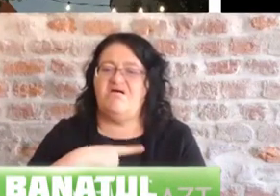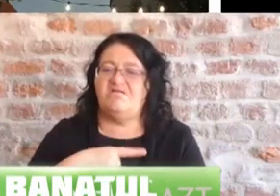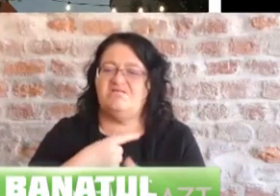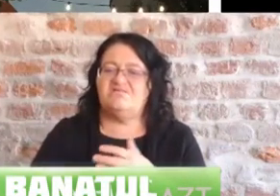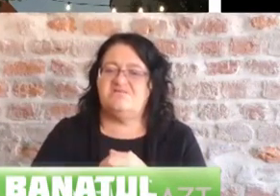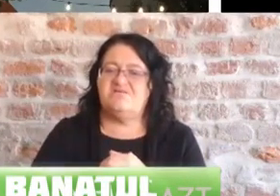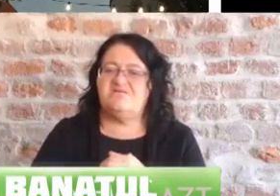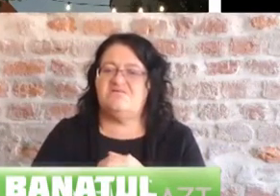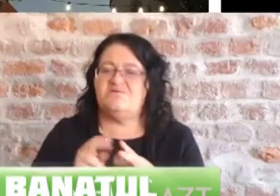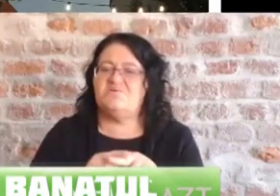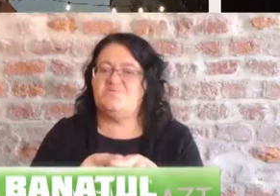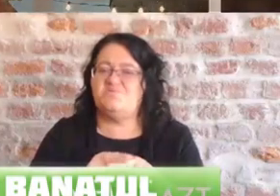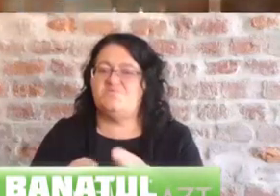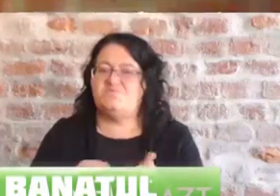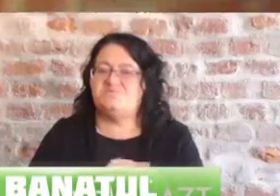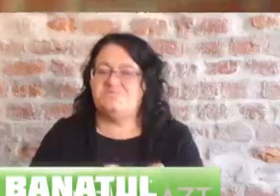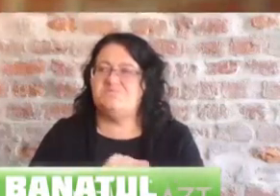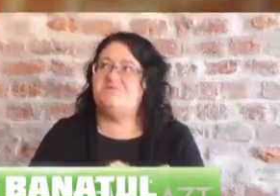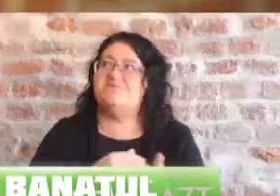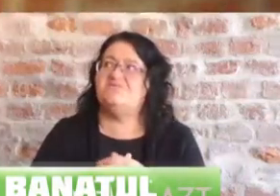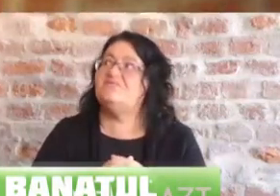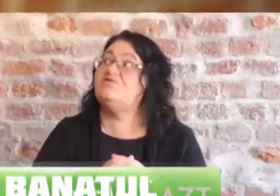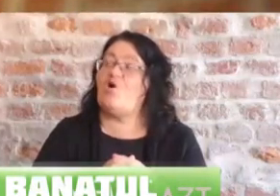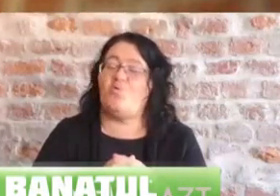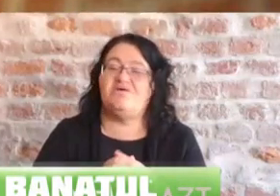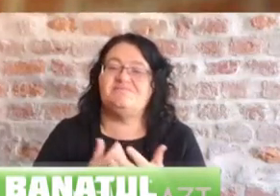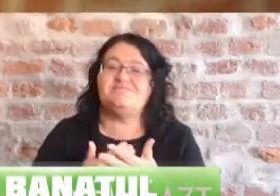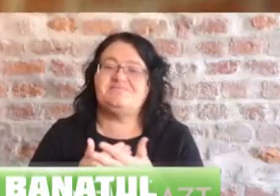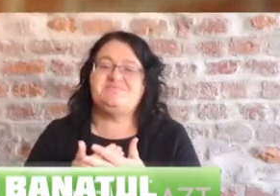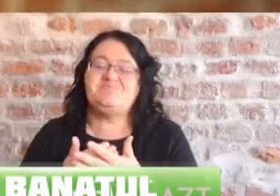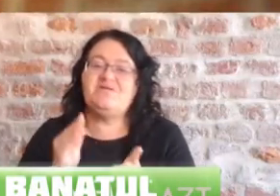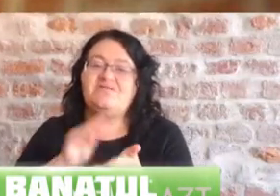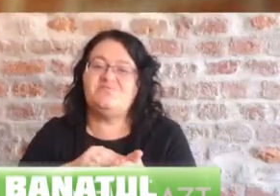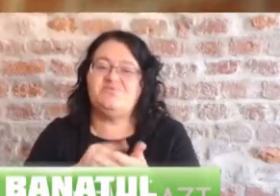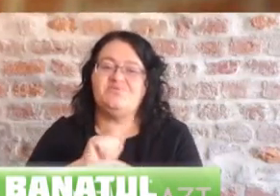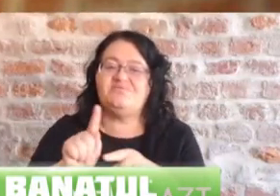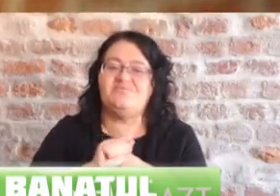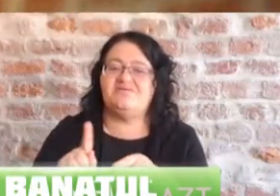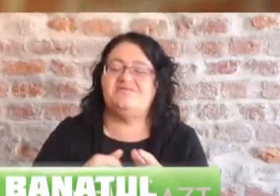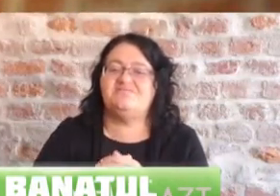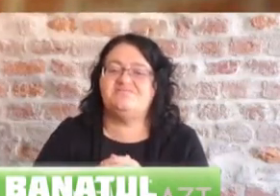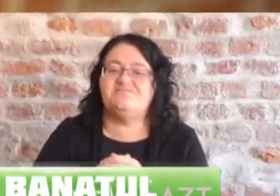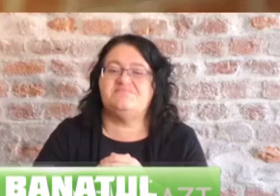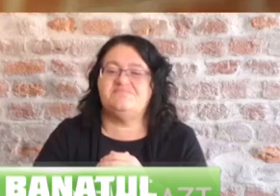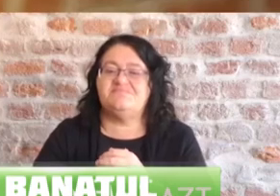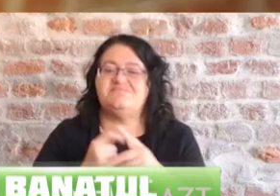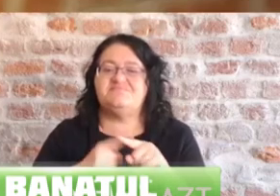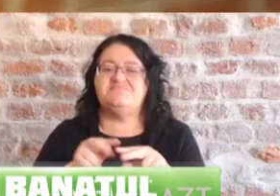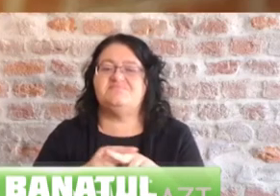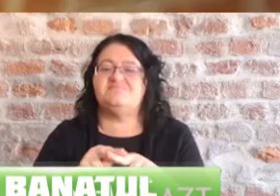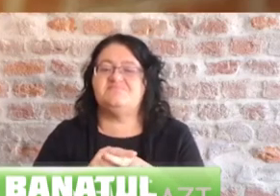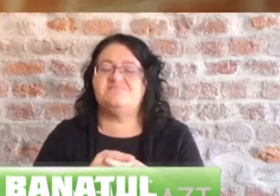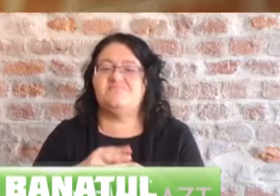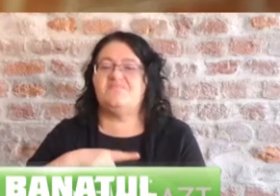of ecological sensitivity. The proposed list of trees and other species is precise and abundant.